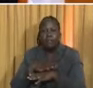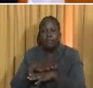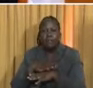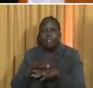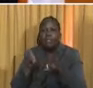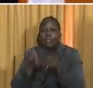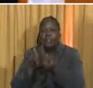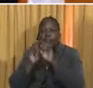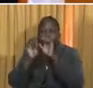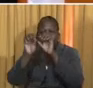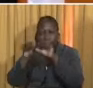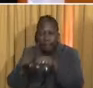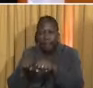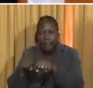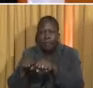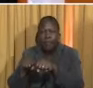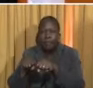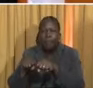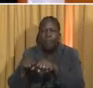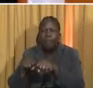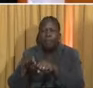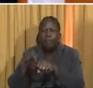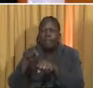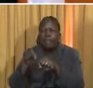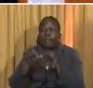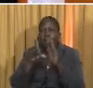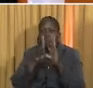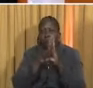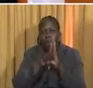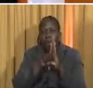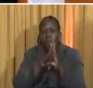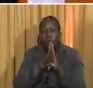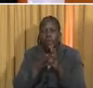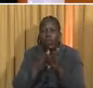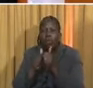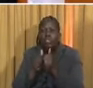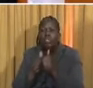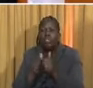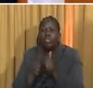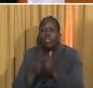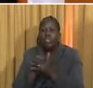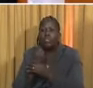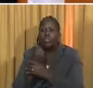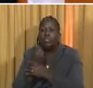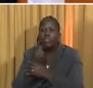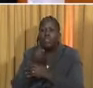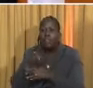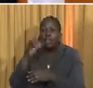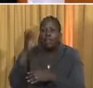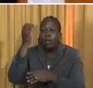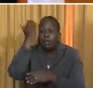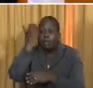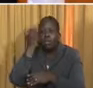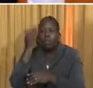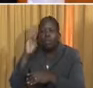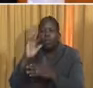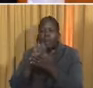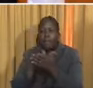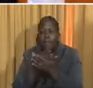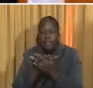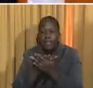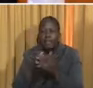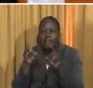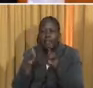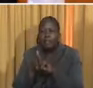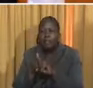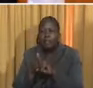more that the route taken by the High Court and the Court of Appeal in responding to Mr. Luchier's contention